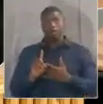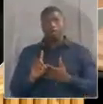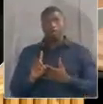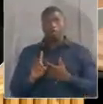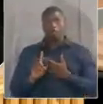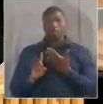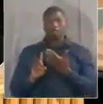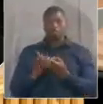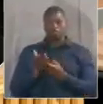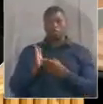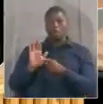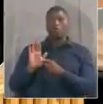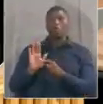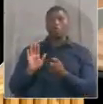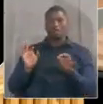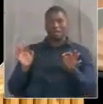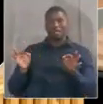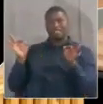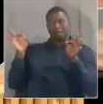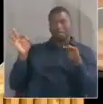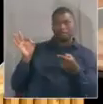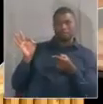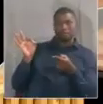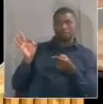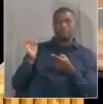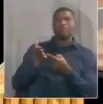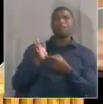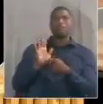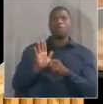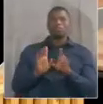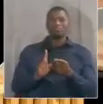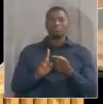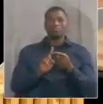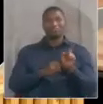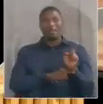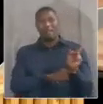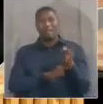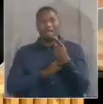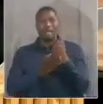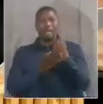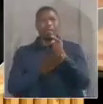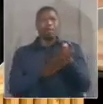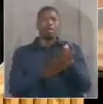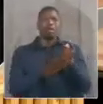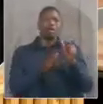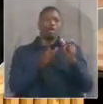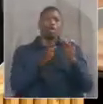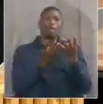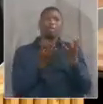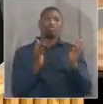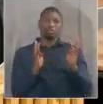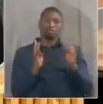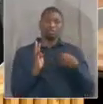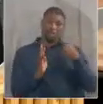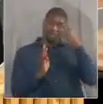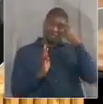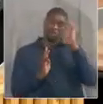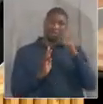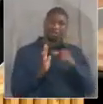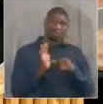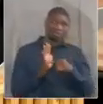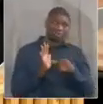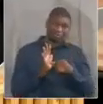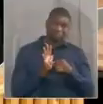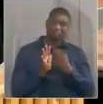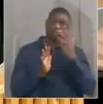an exhibit for the assistance of the commissioners, and I think it was going to become even more important as we continue